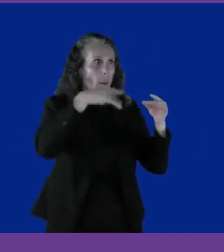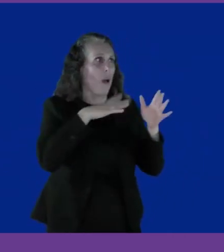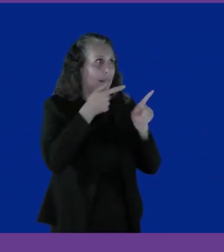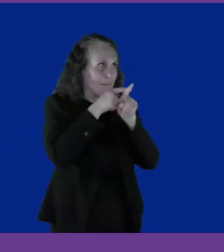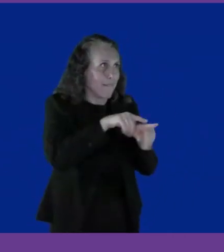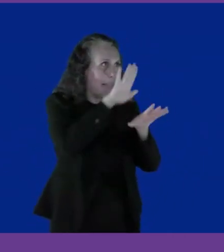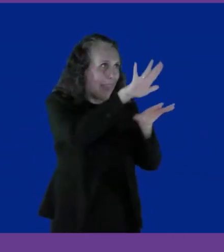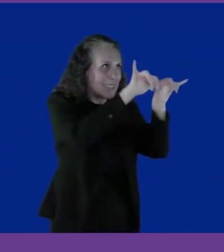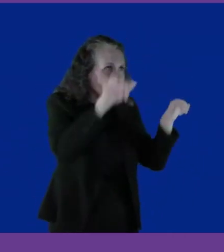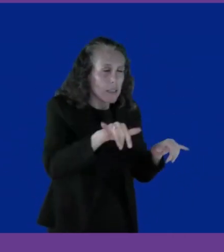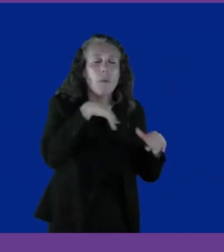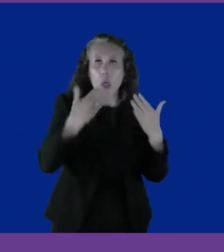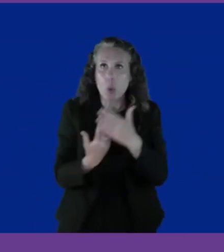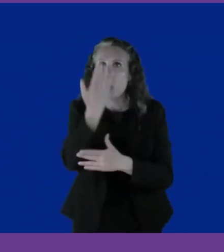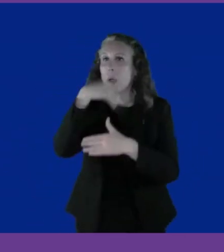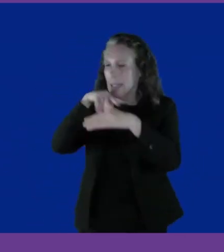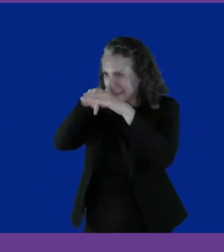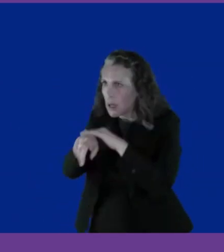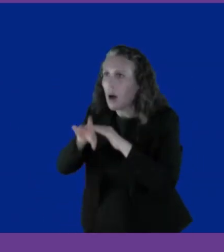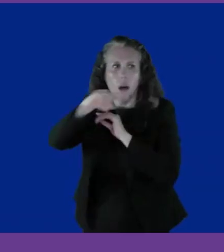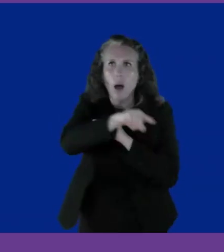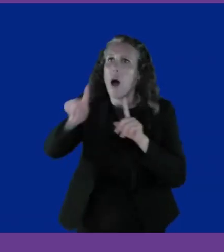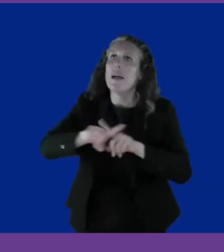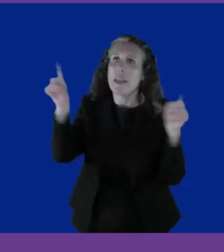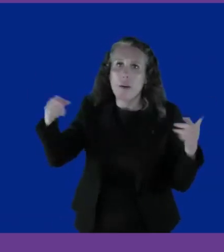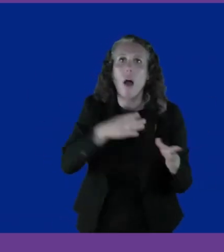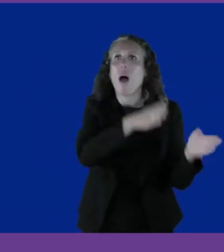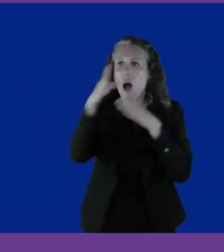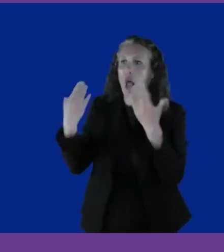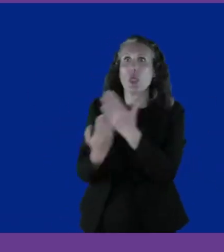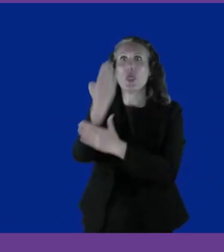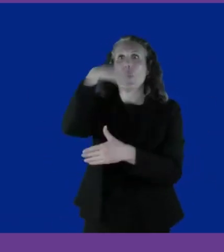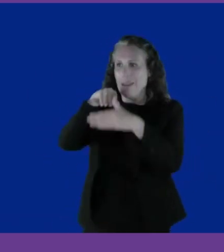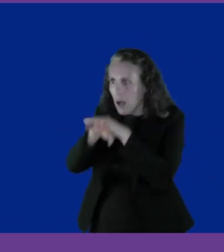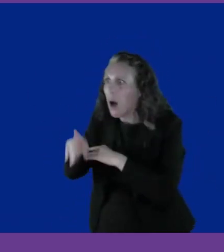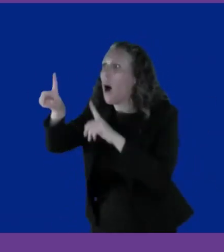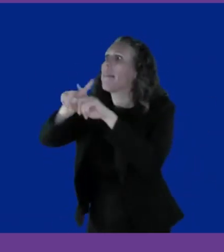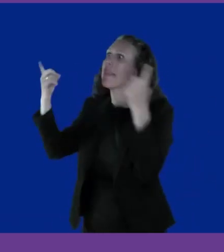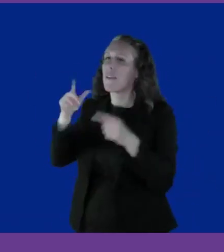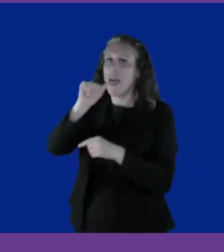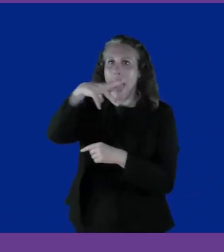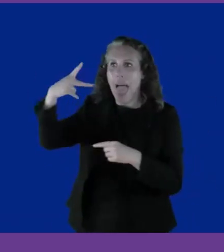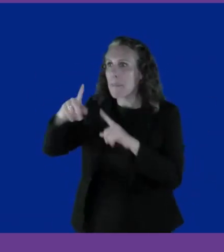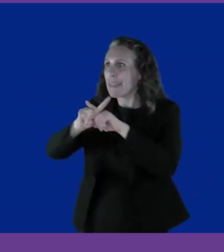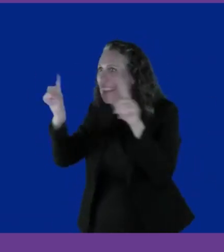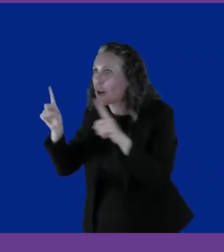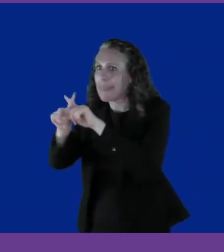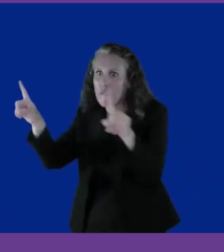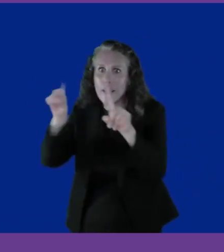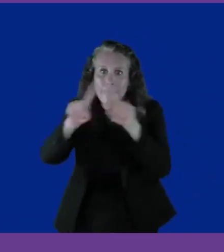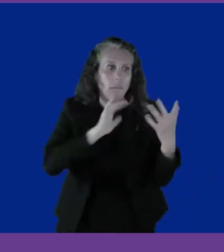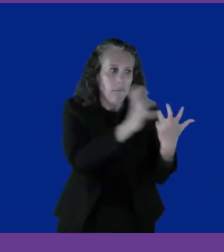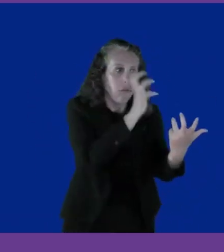shops, country, towns, whatever, you have to actually have a separate app or new service